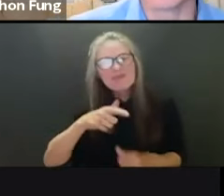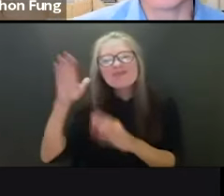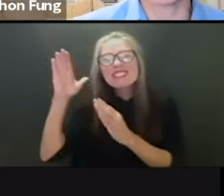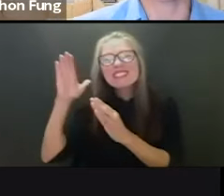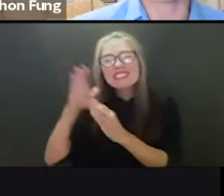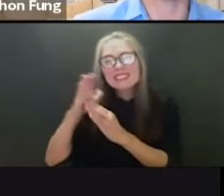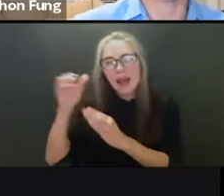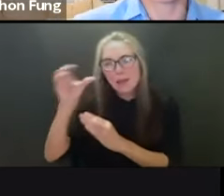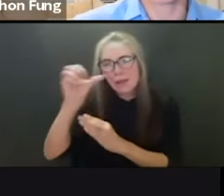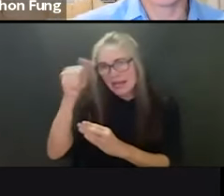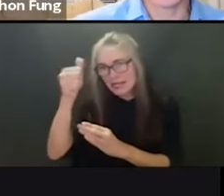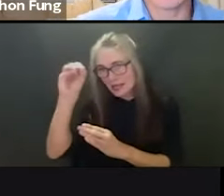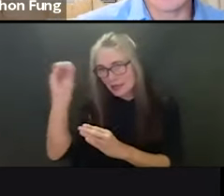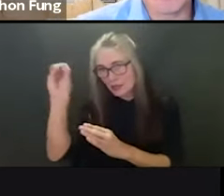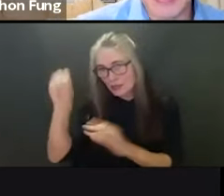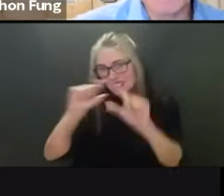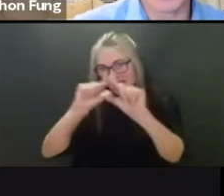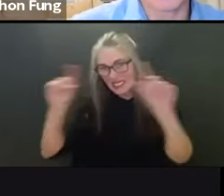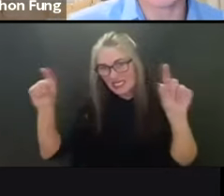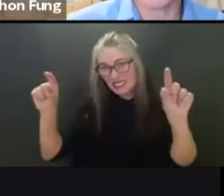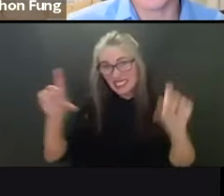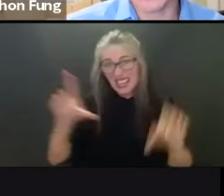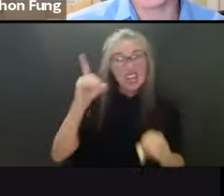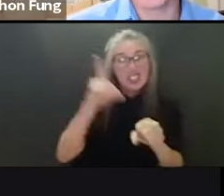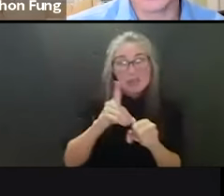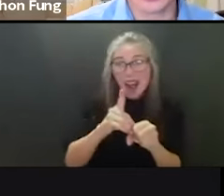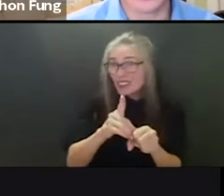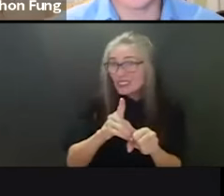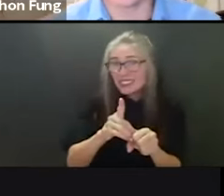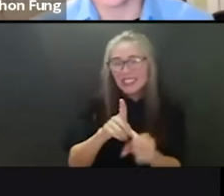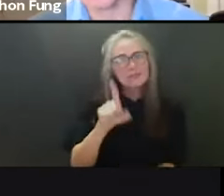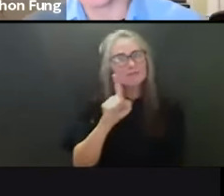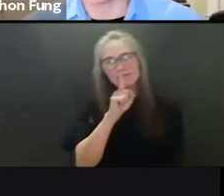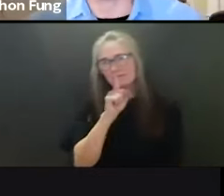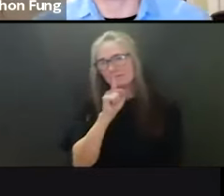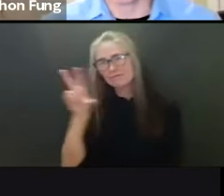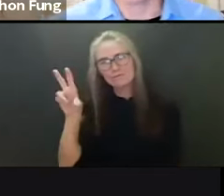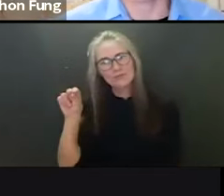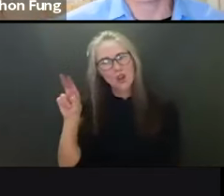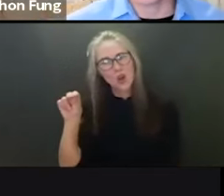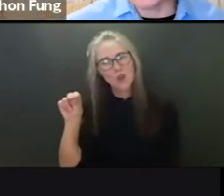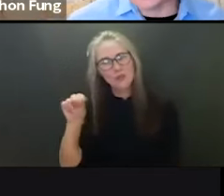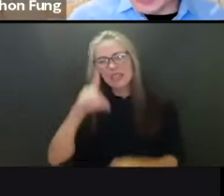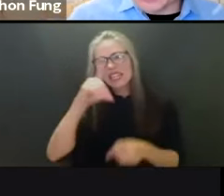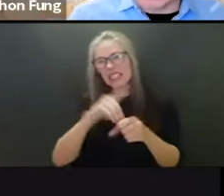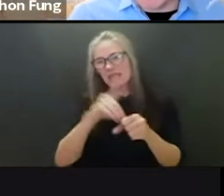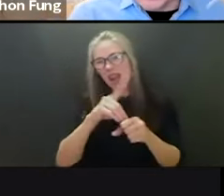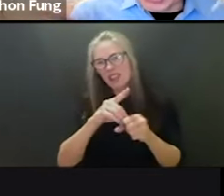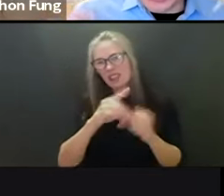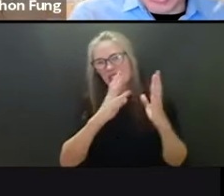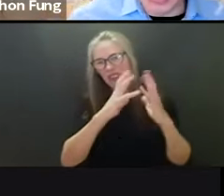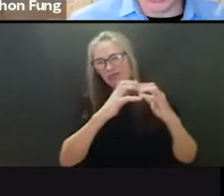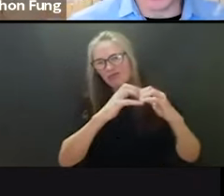10% of the income distribution. And to my mind, that constitutes a kind of democratic rot. And so that